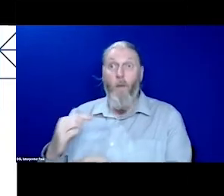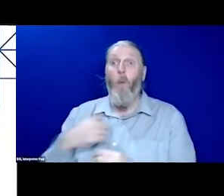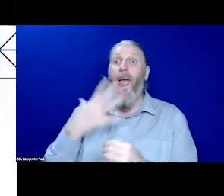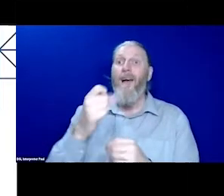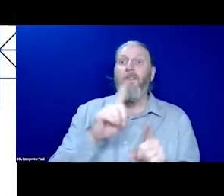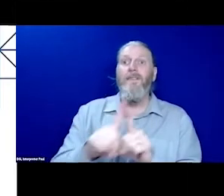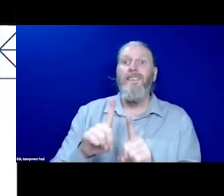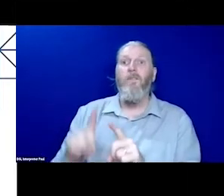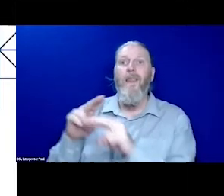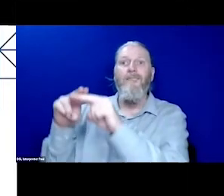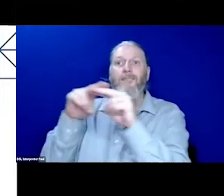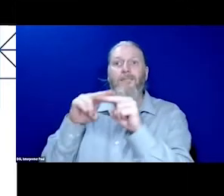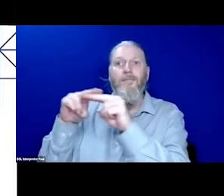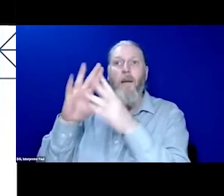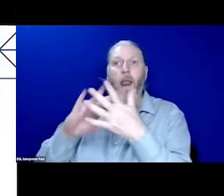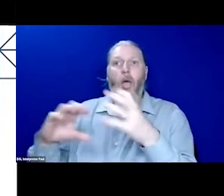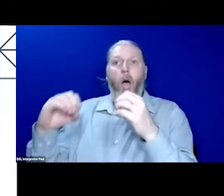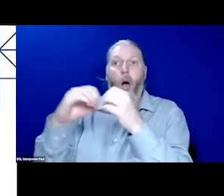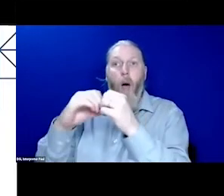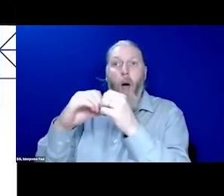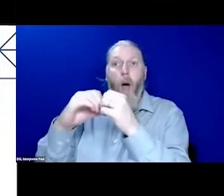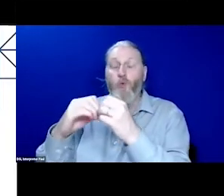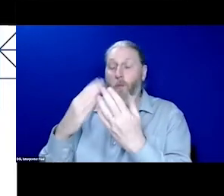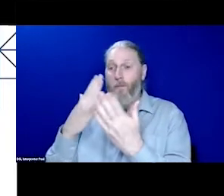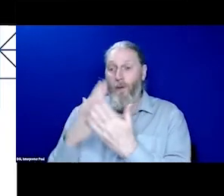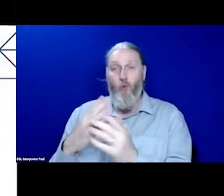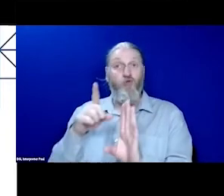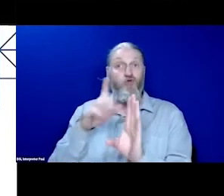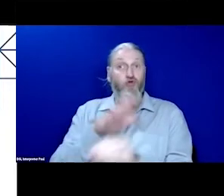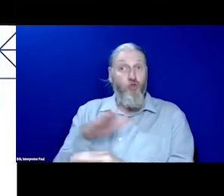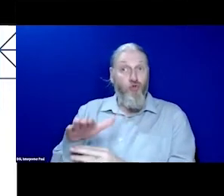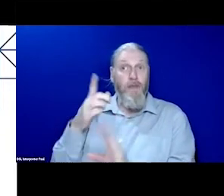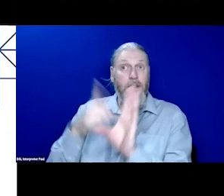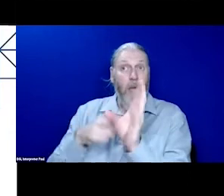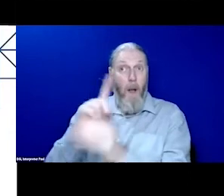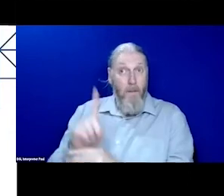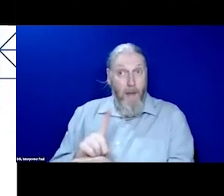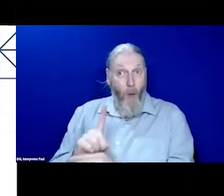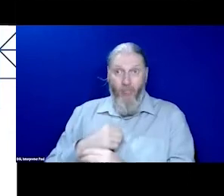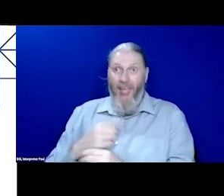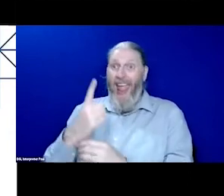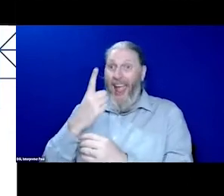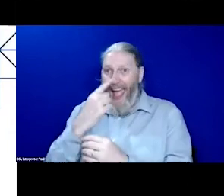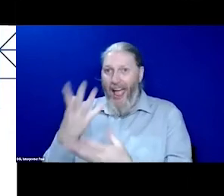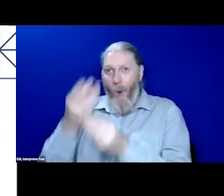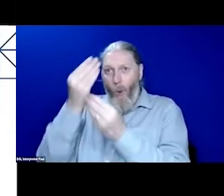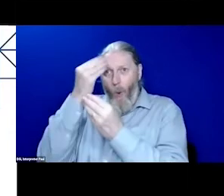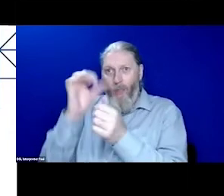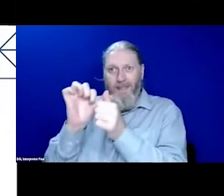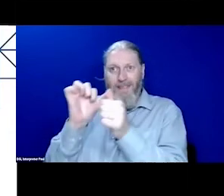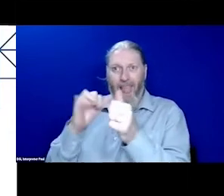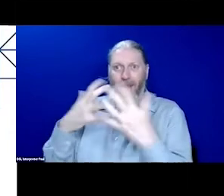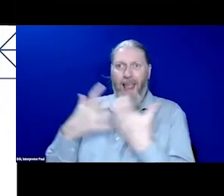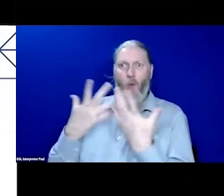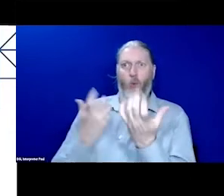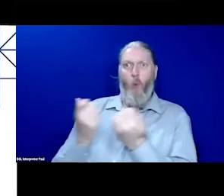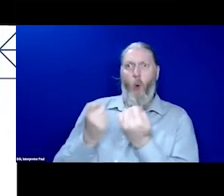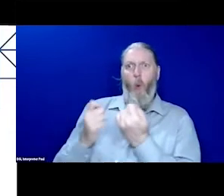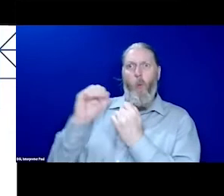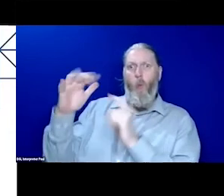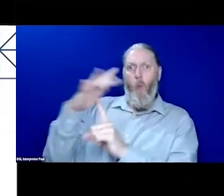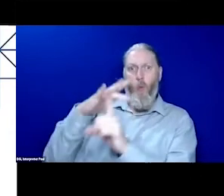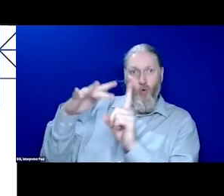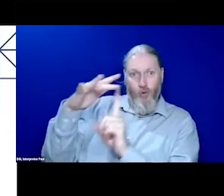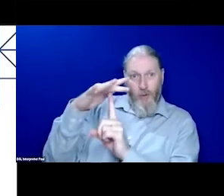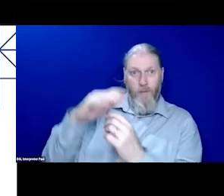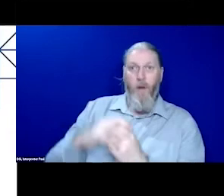skills that we need for children and young people and their families to cope with and act on climate. Organisations like Force of Nature are run by